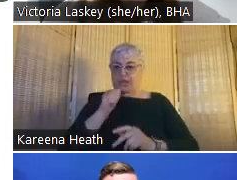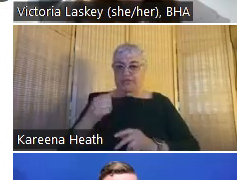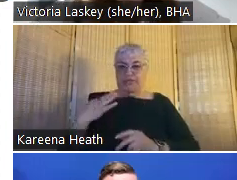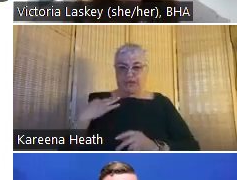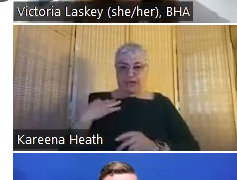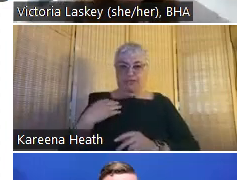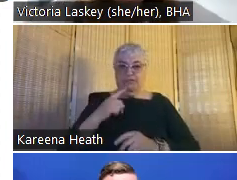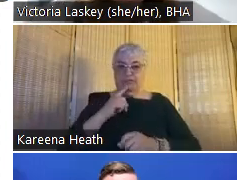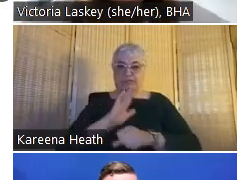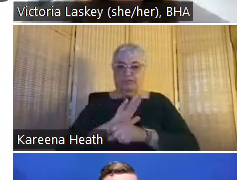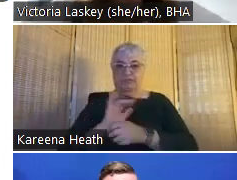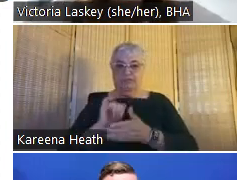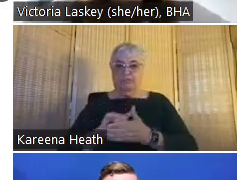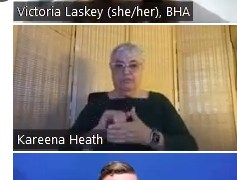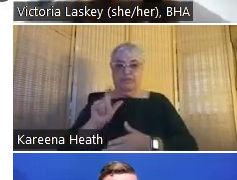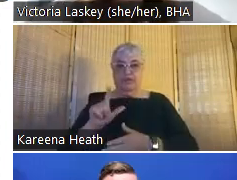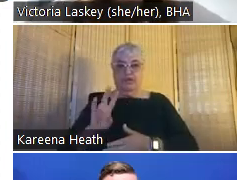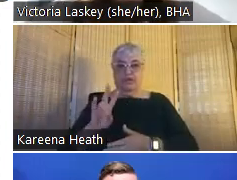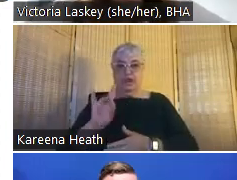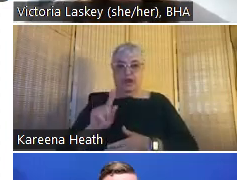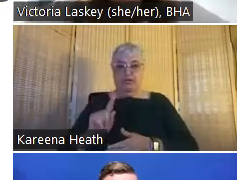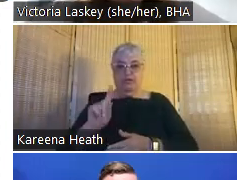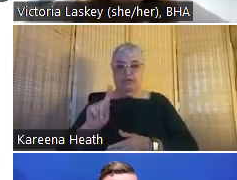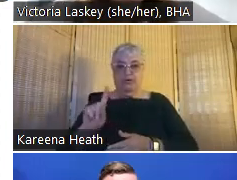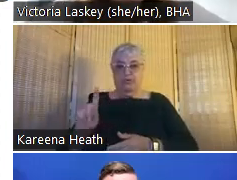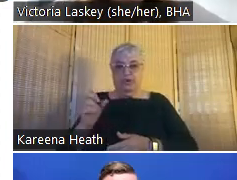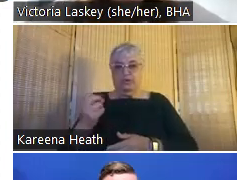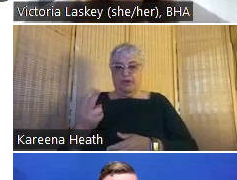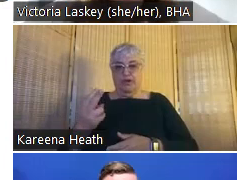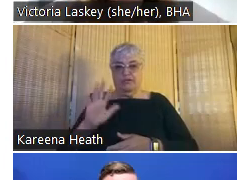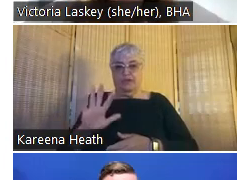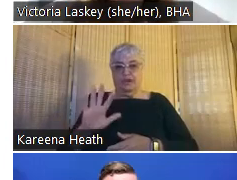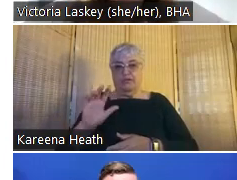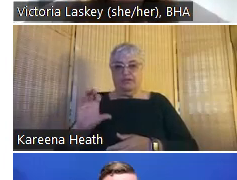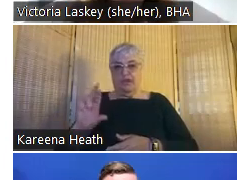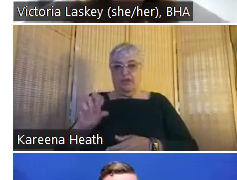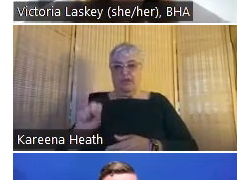to treatment pursuant to section 2781.112.5 CRS.